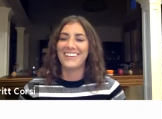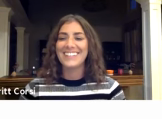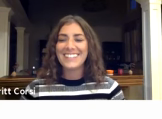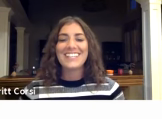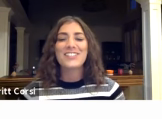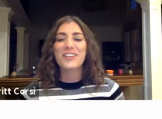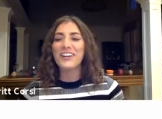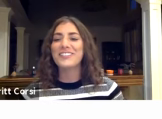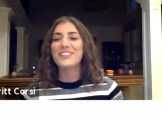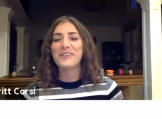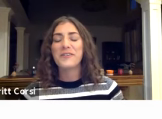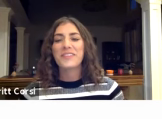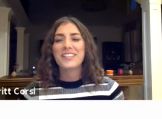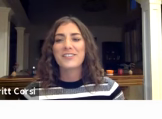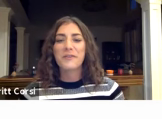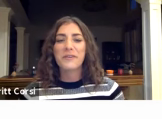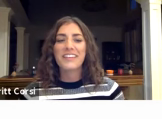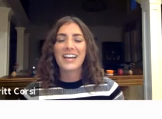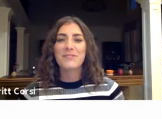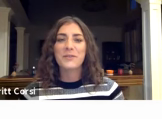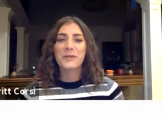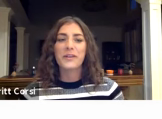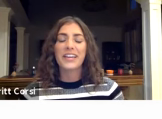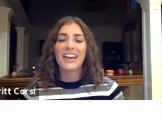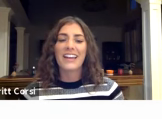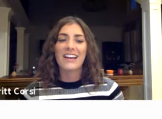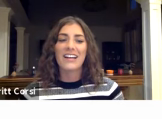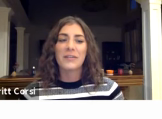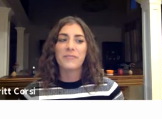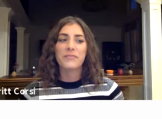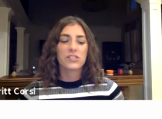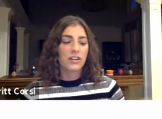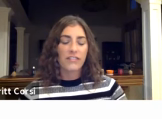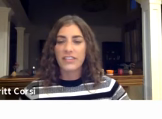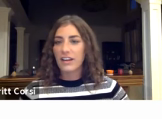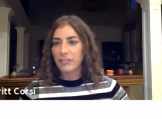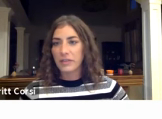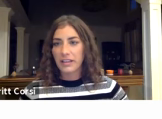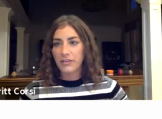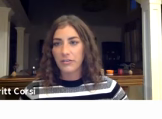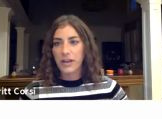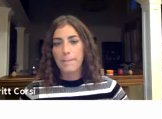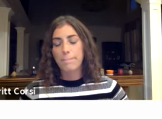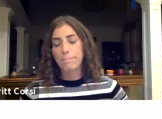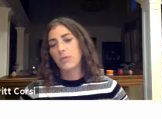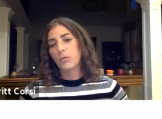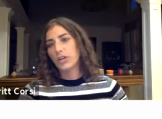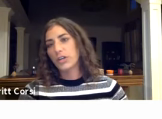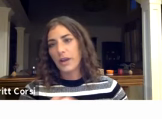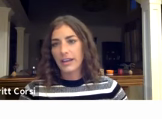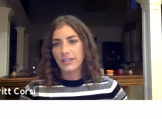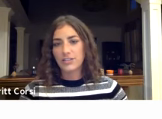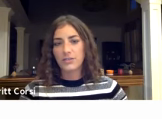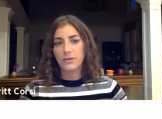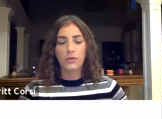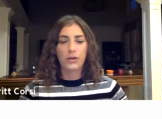You don't know. So the gaps that we were looking at, start off at the government level, right? Work